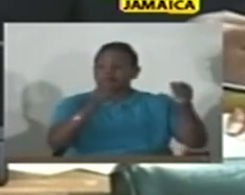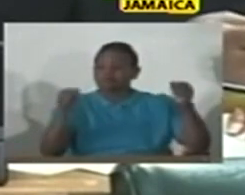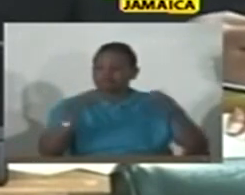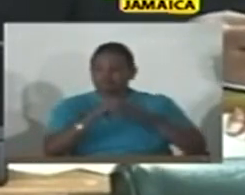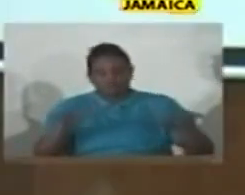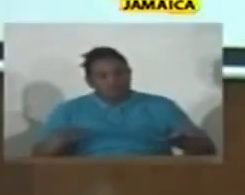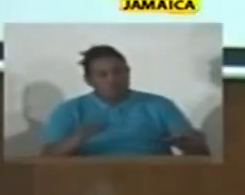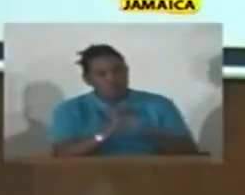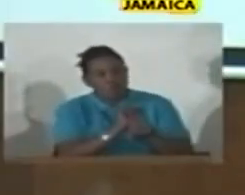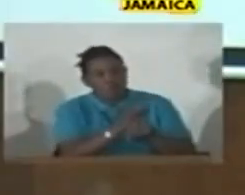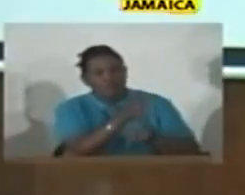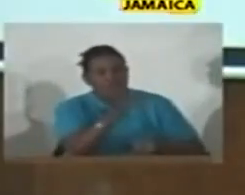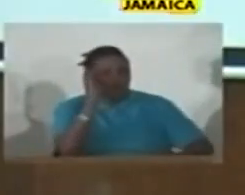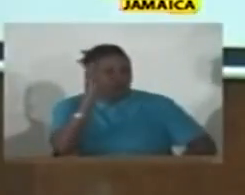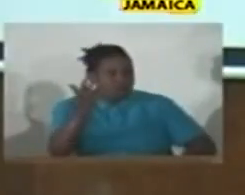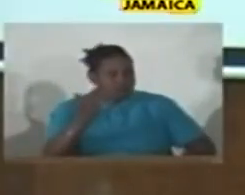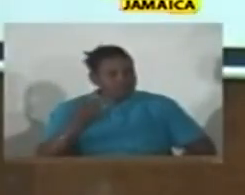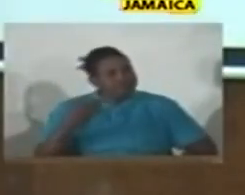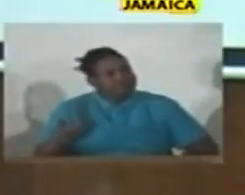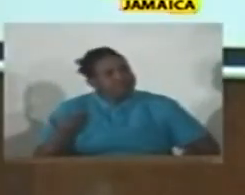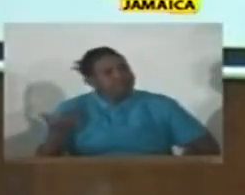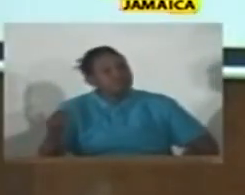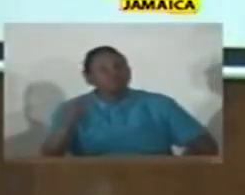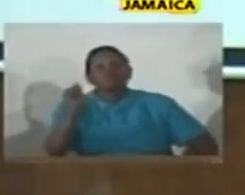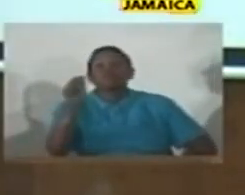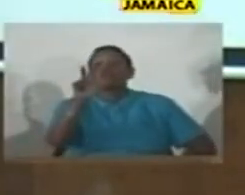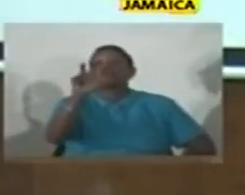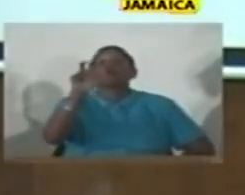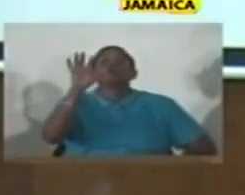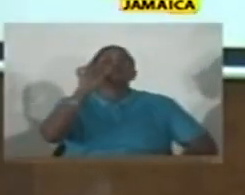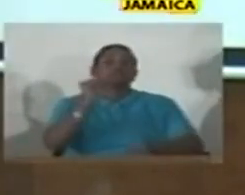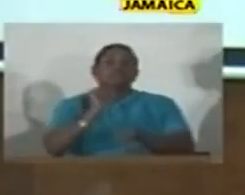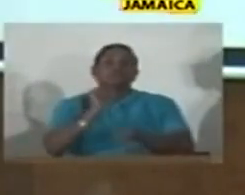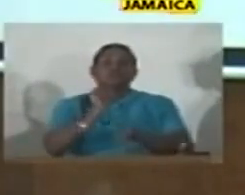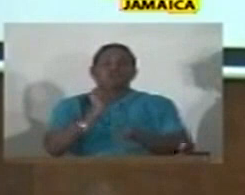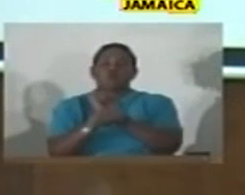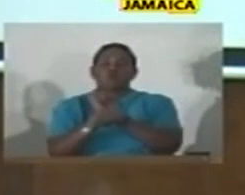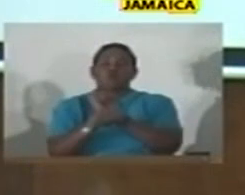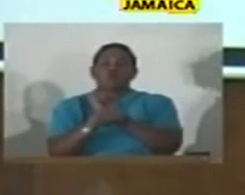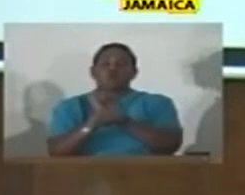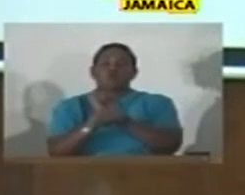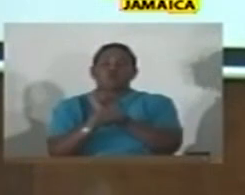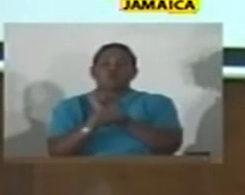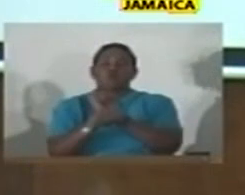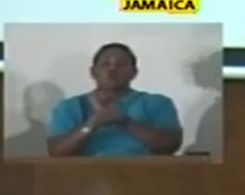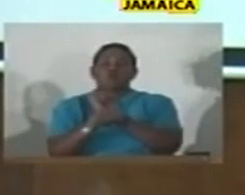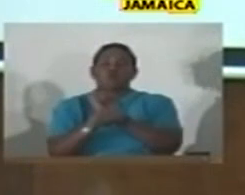factory and another 300 to be employed indirectly in the field,